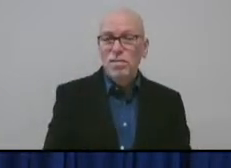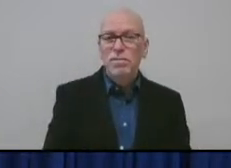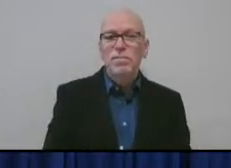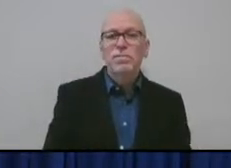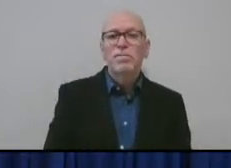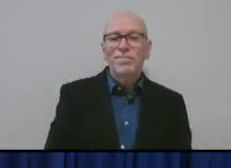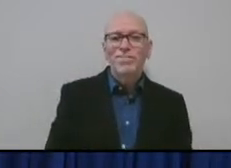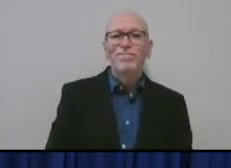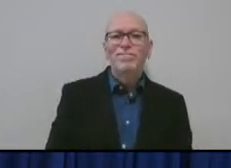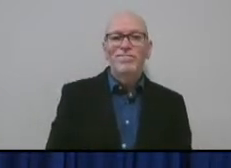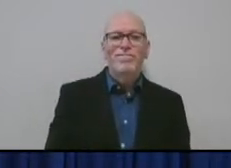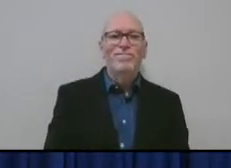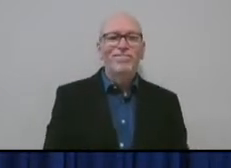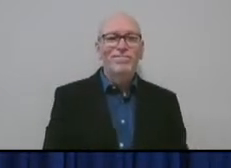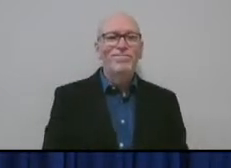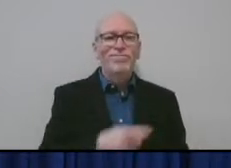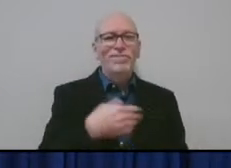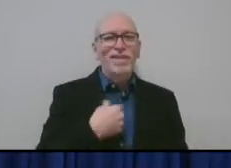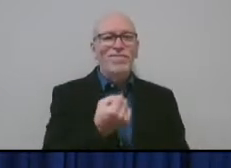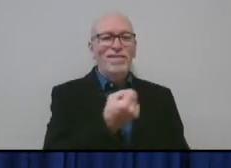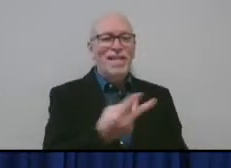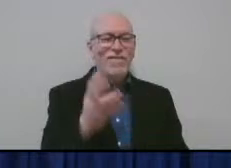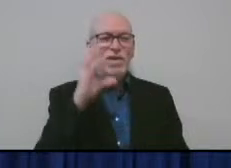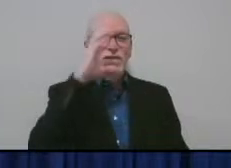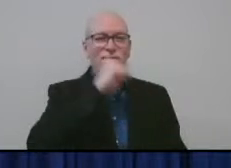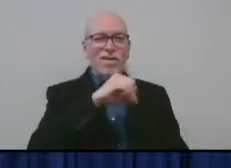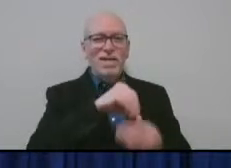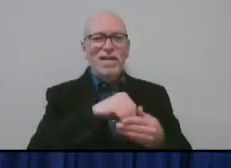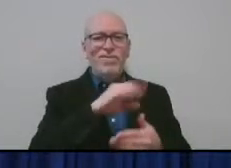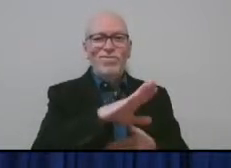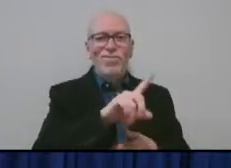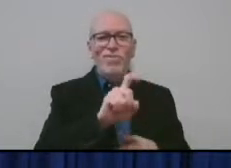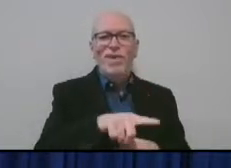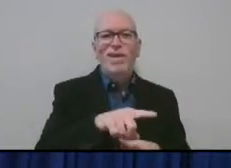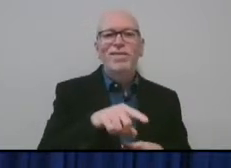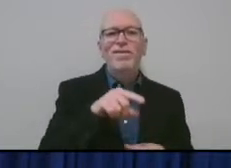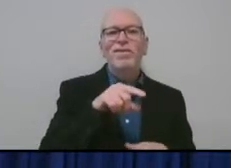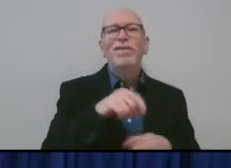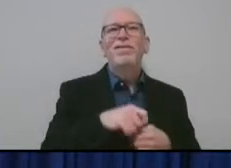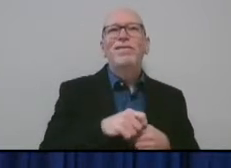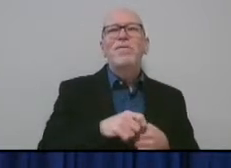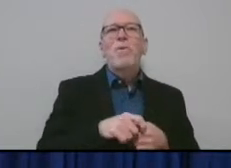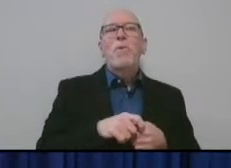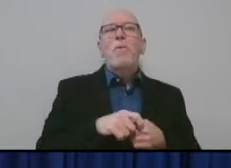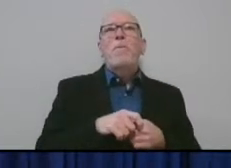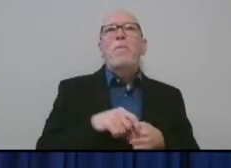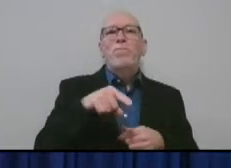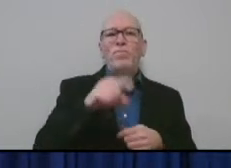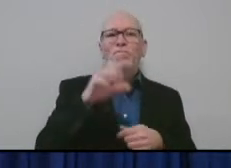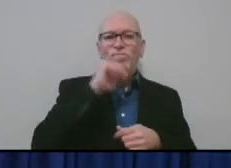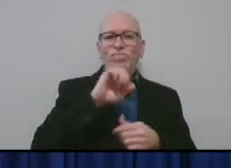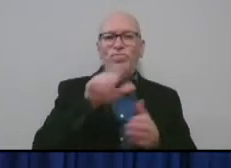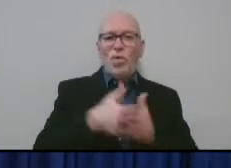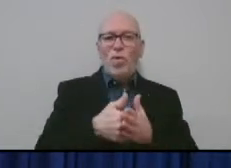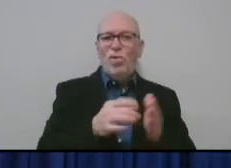multiple assumptions baked into your question that you're assuming that this is all